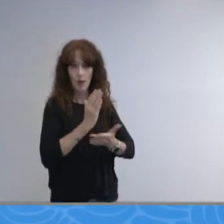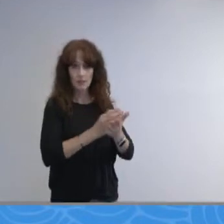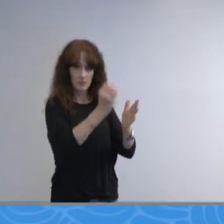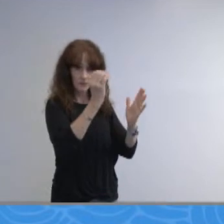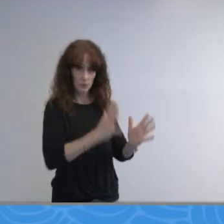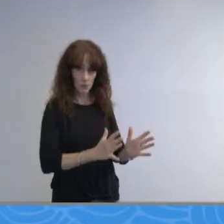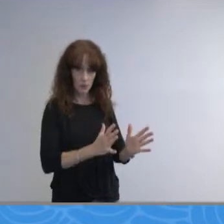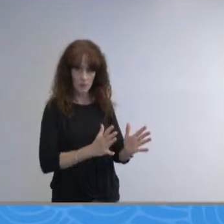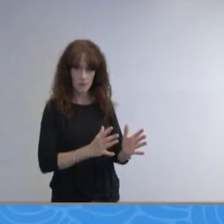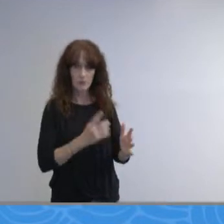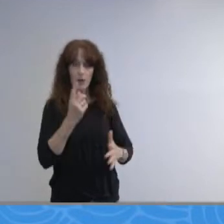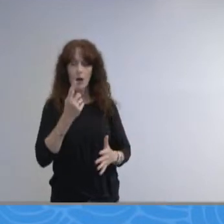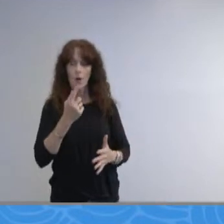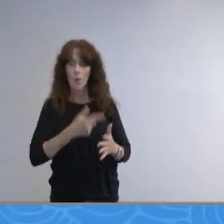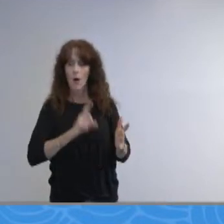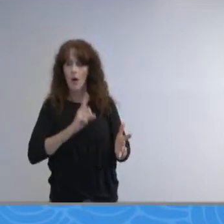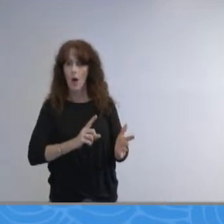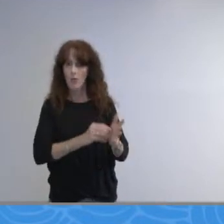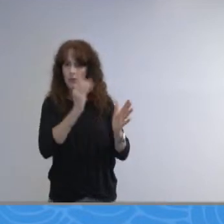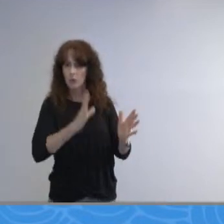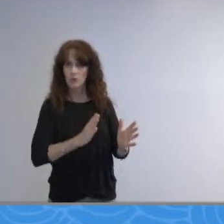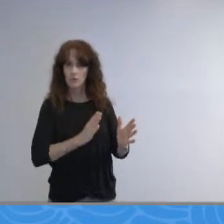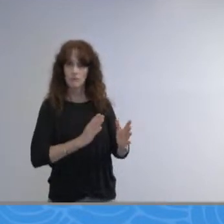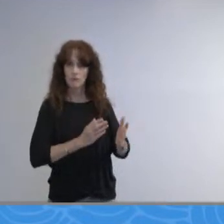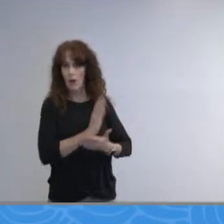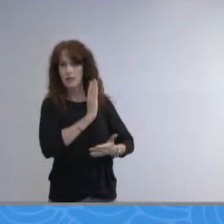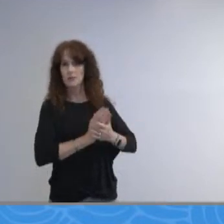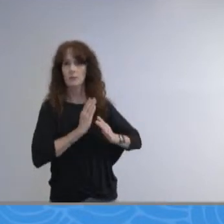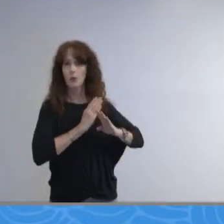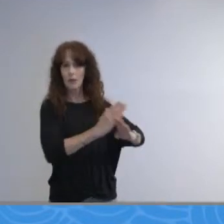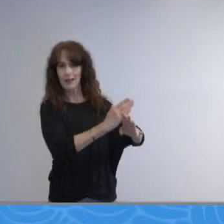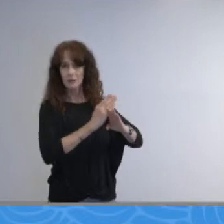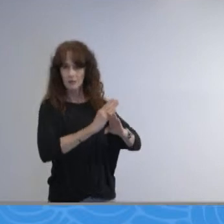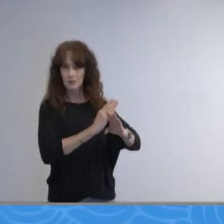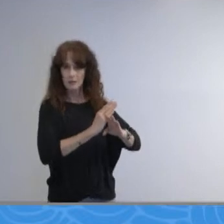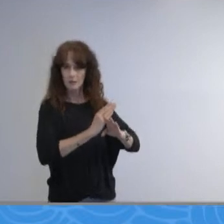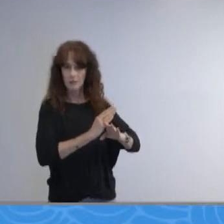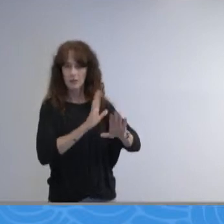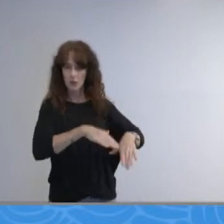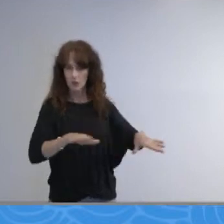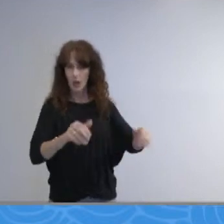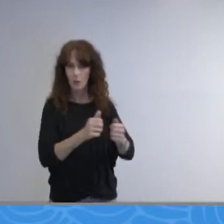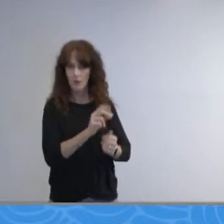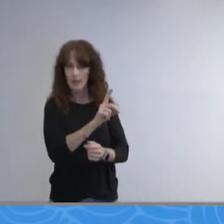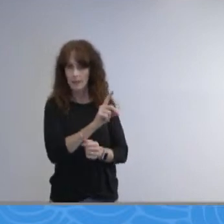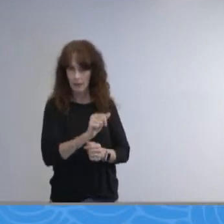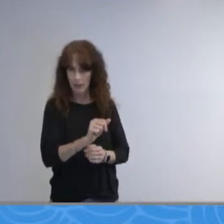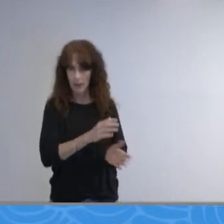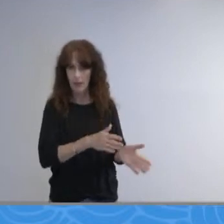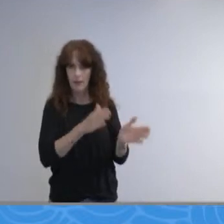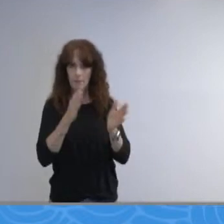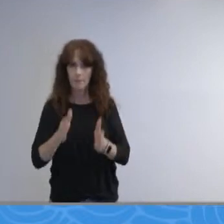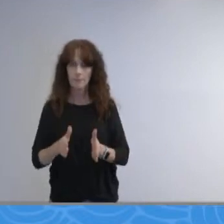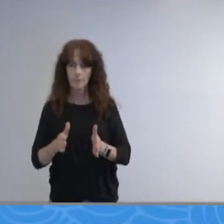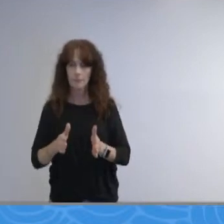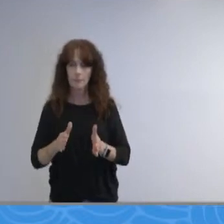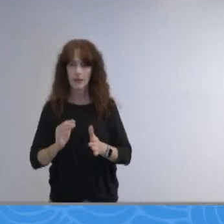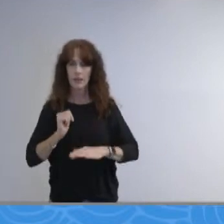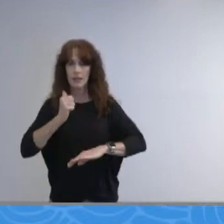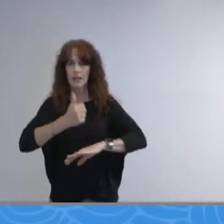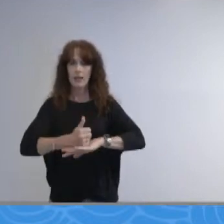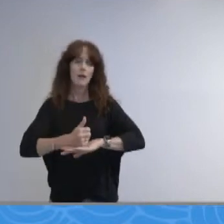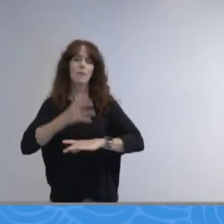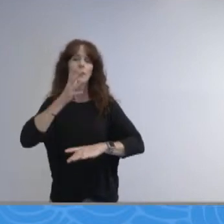students. What are the students' rights? What are their protections under federal law as a child with a disability? It lays out